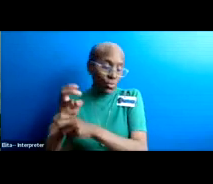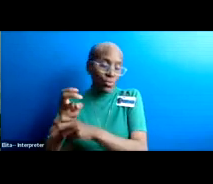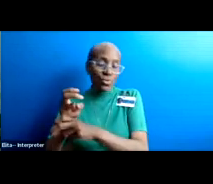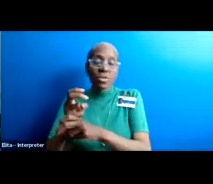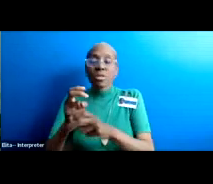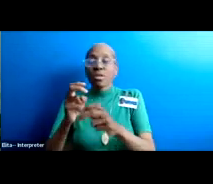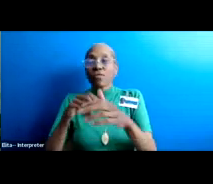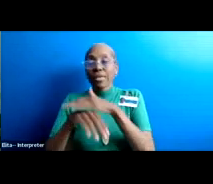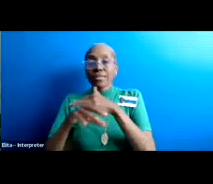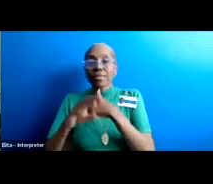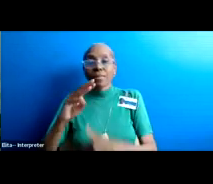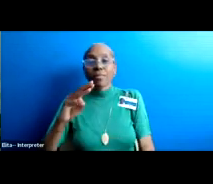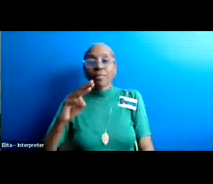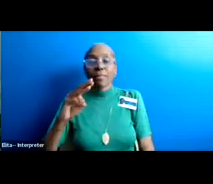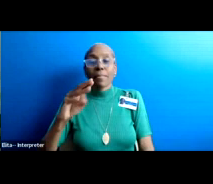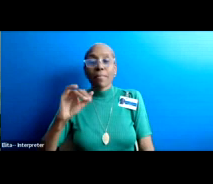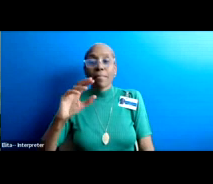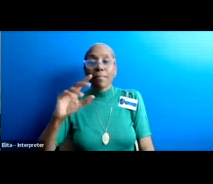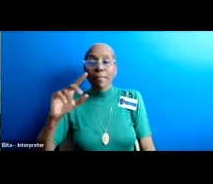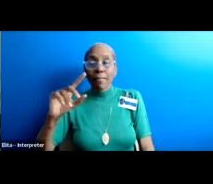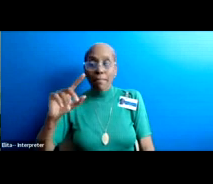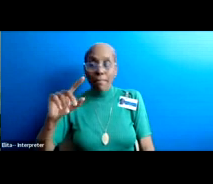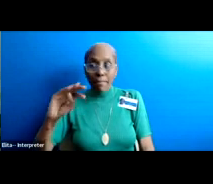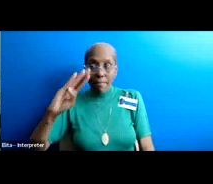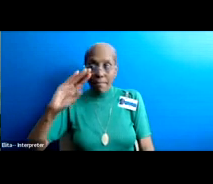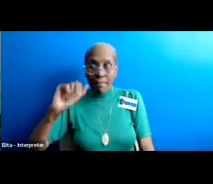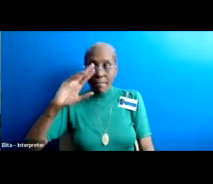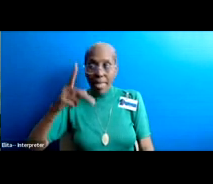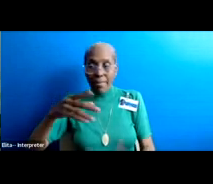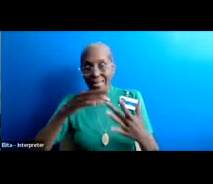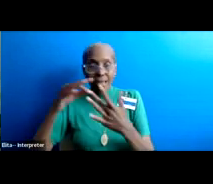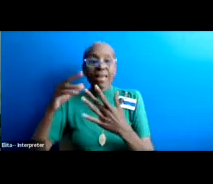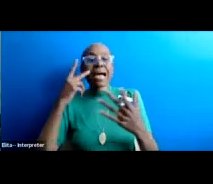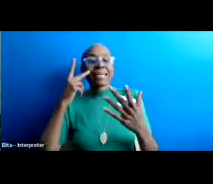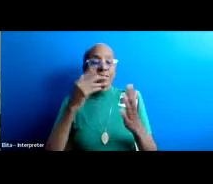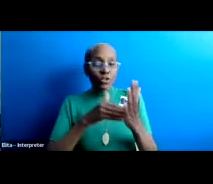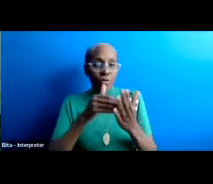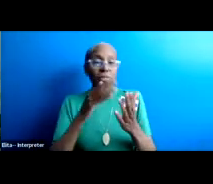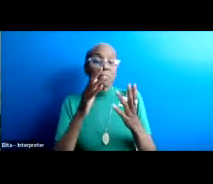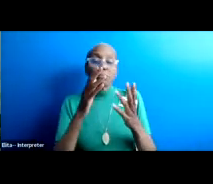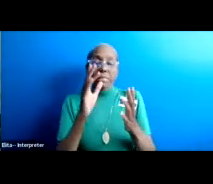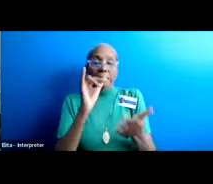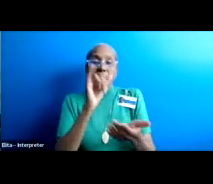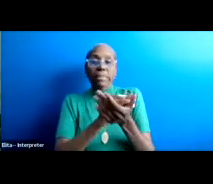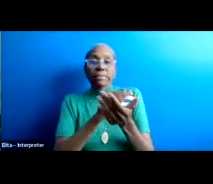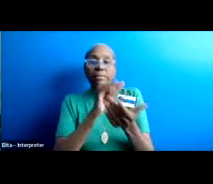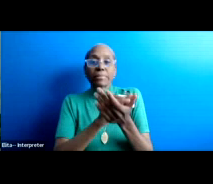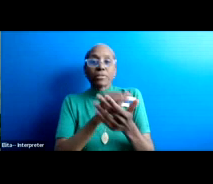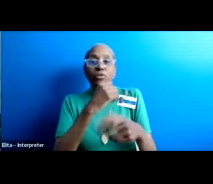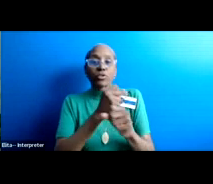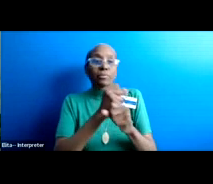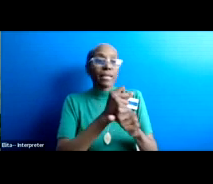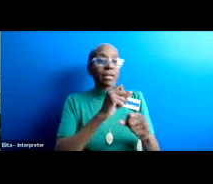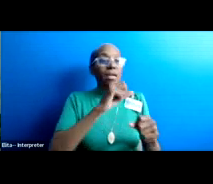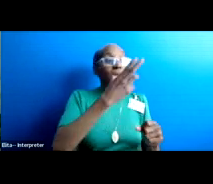math guide. But just know that this is something I see a lot of, but it's possible to create charts and graphs